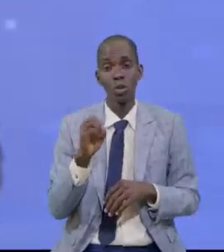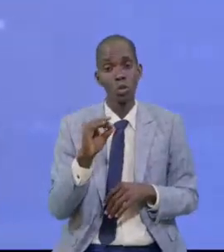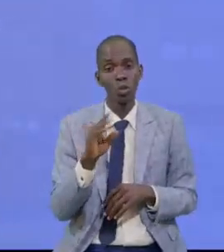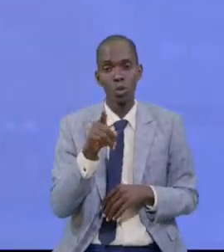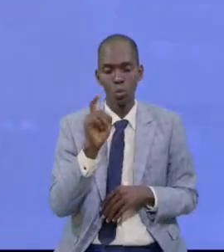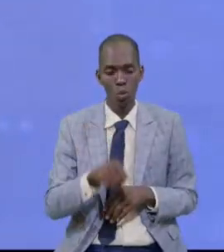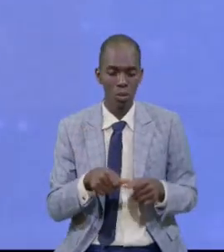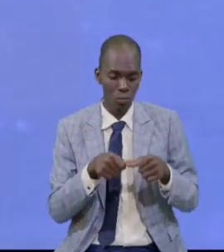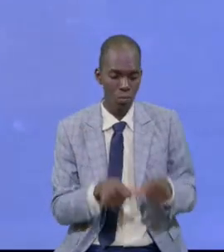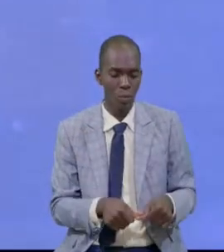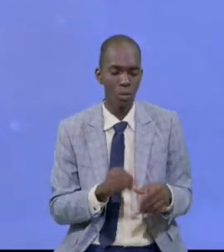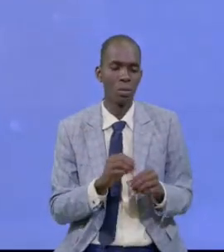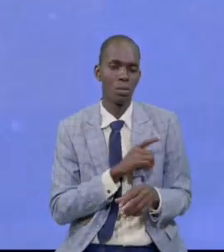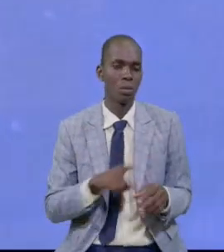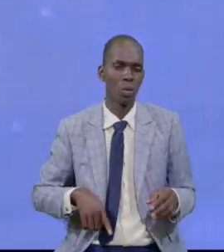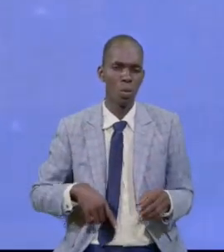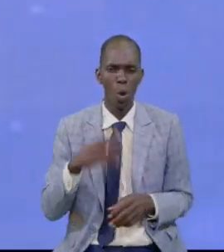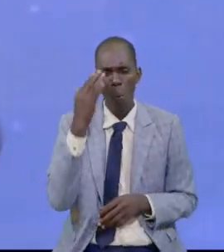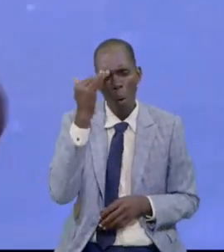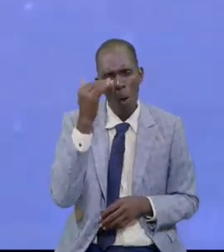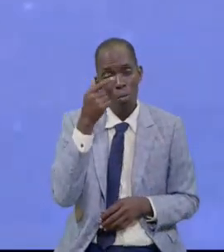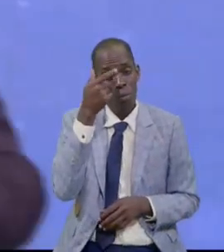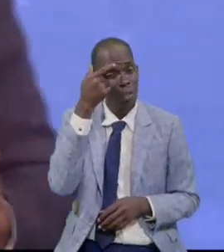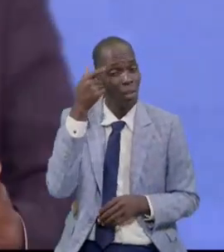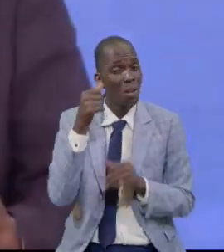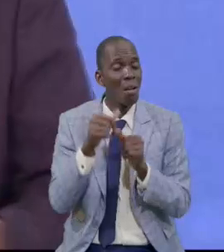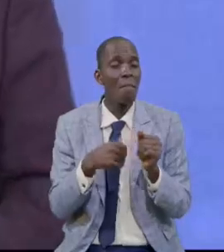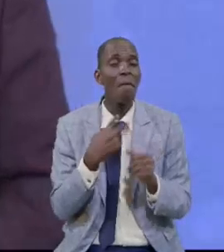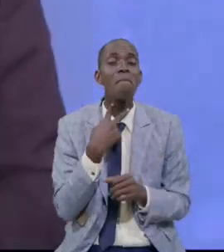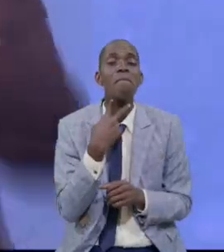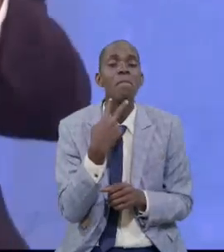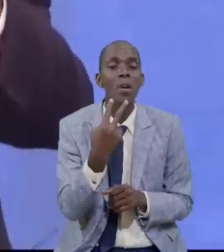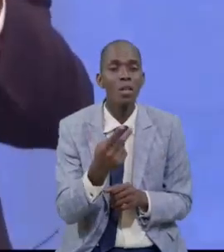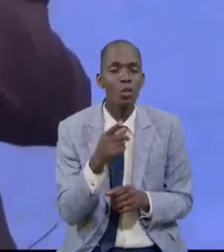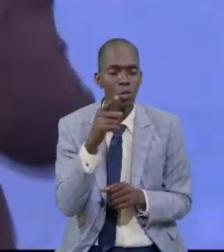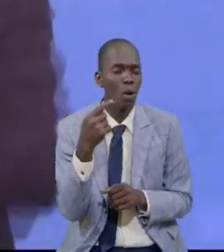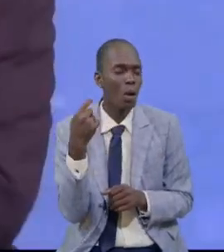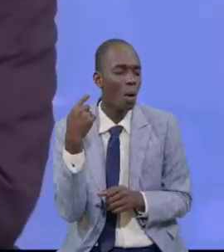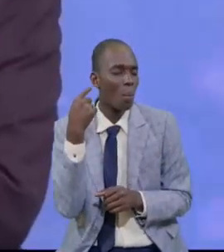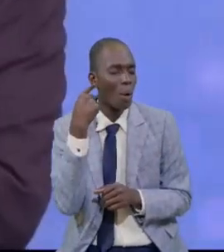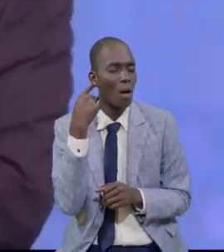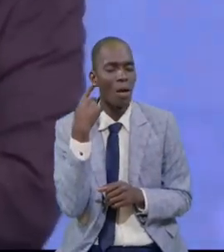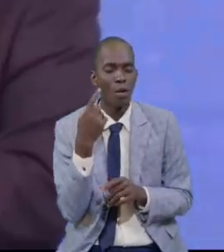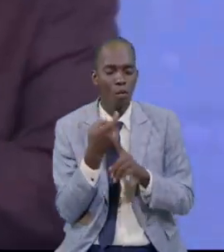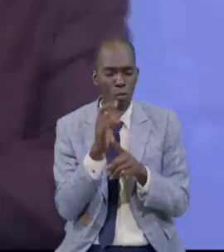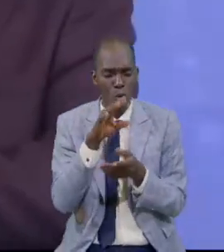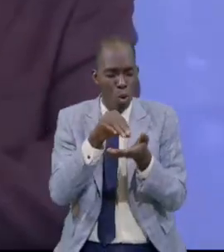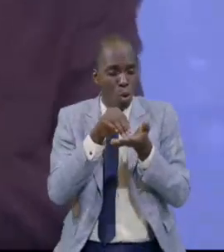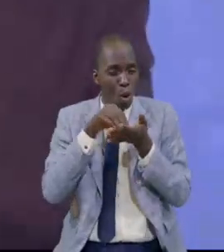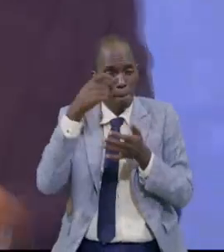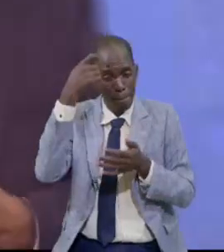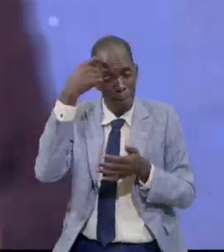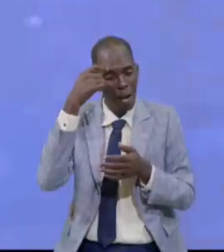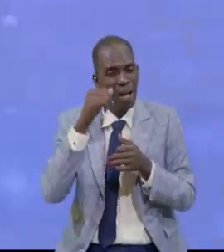every voice you will hear from your own mind, every voice you'll hear from